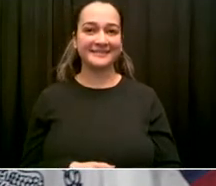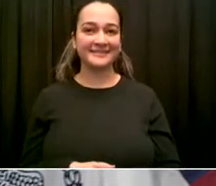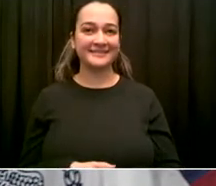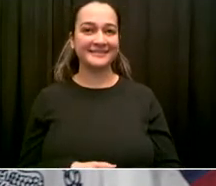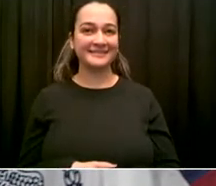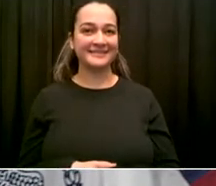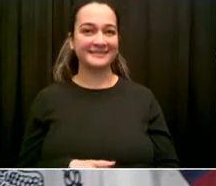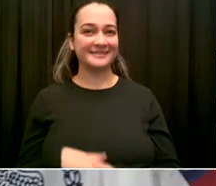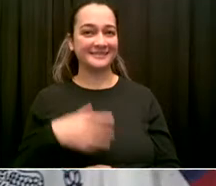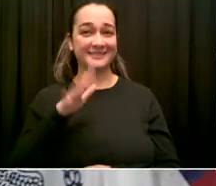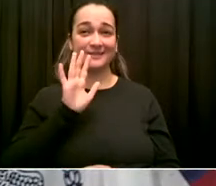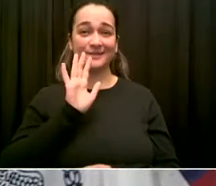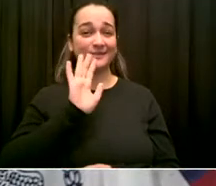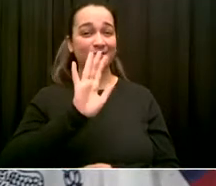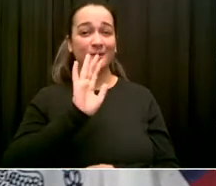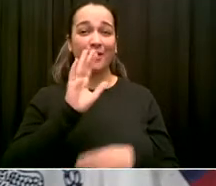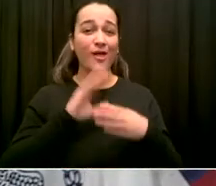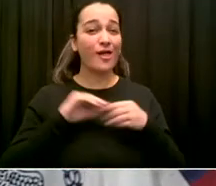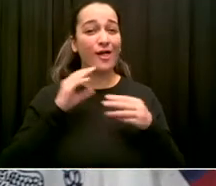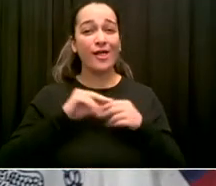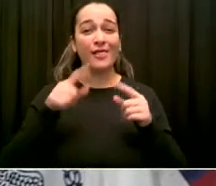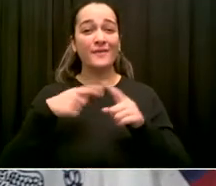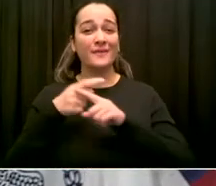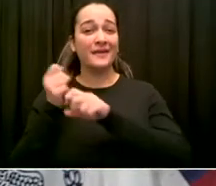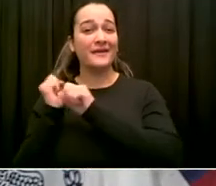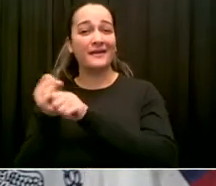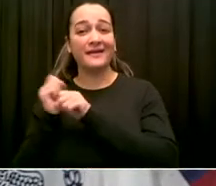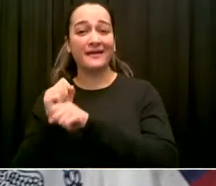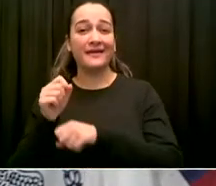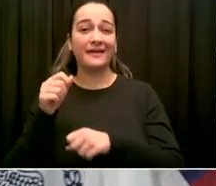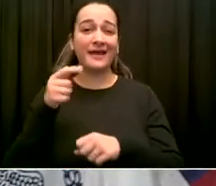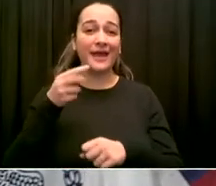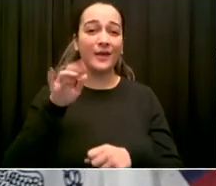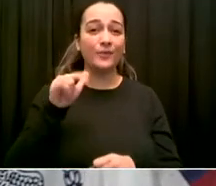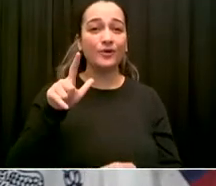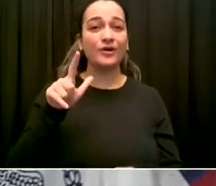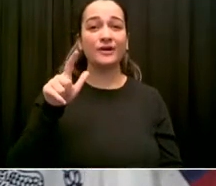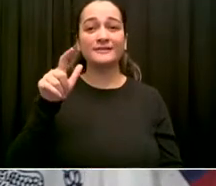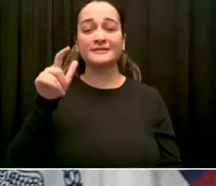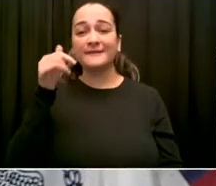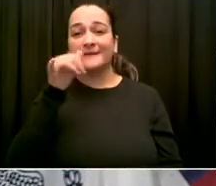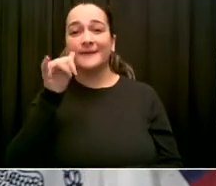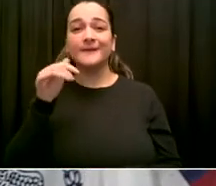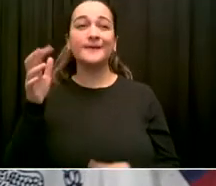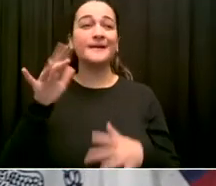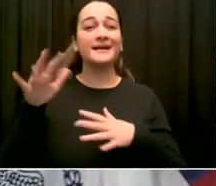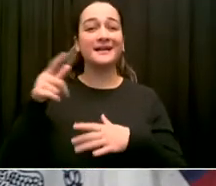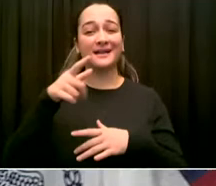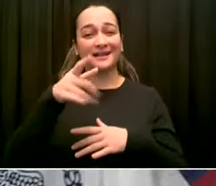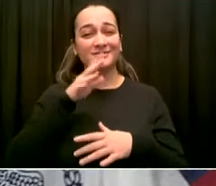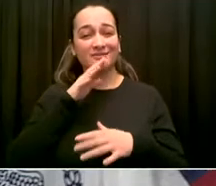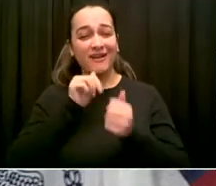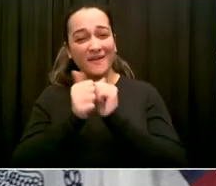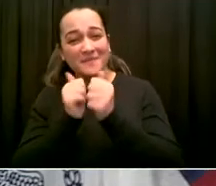compliment. If, you know, I know you're a devotee of the inner circle. So if I've reached that pantheon,